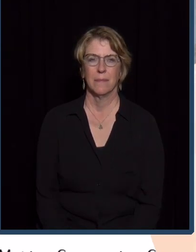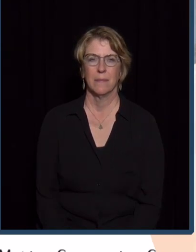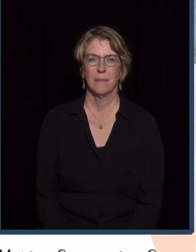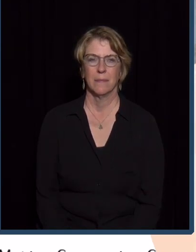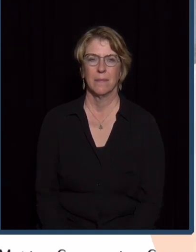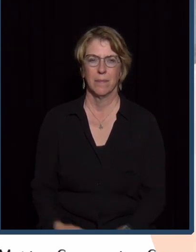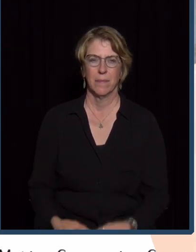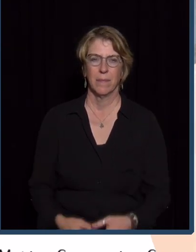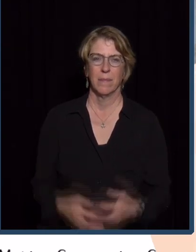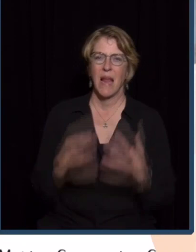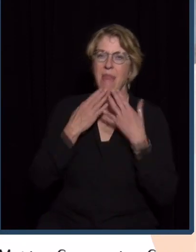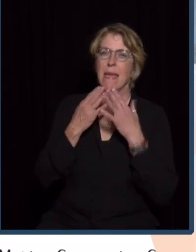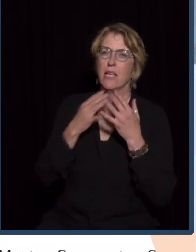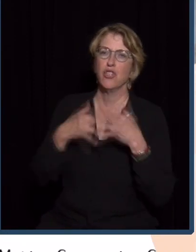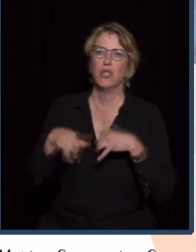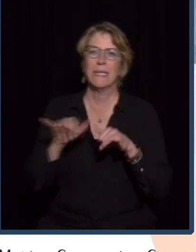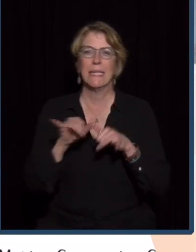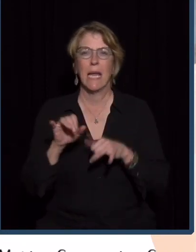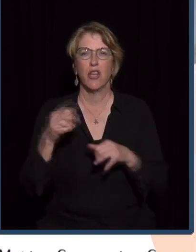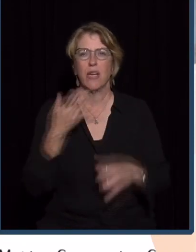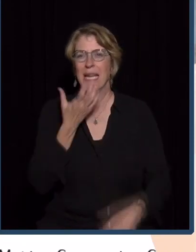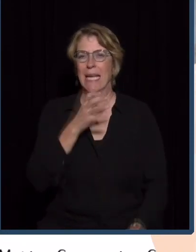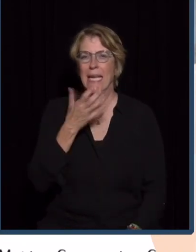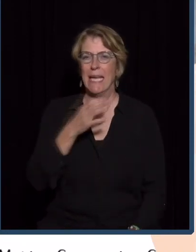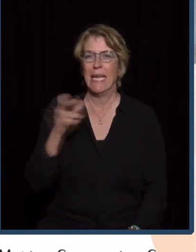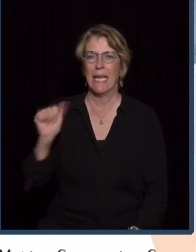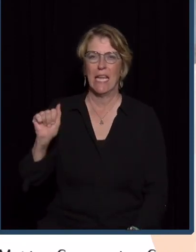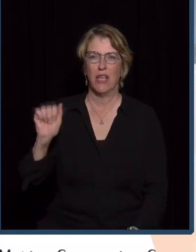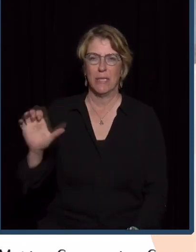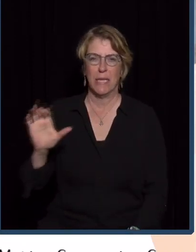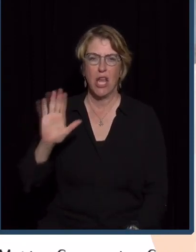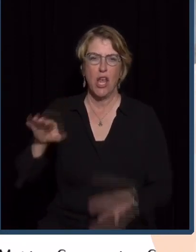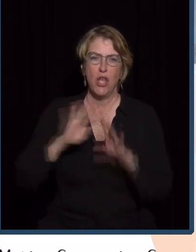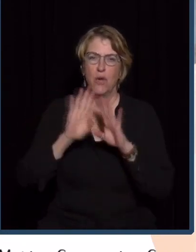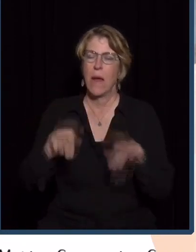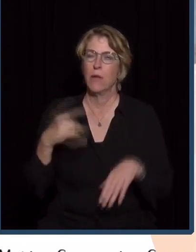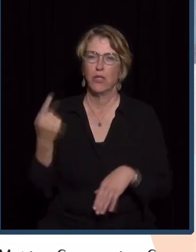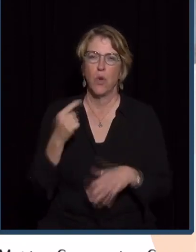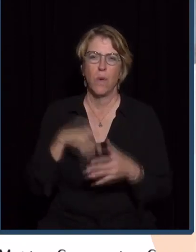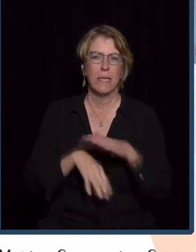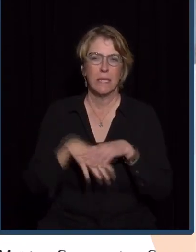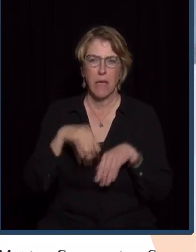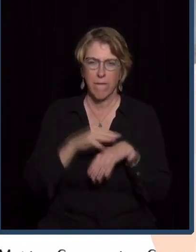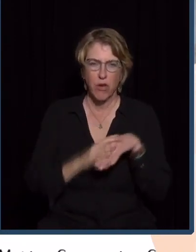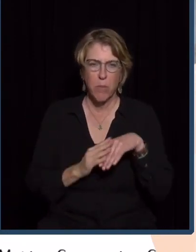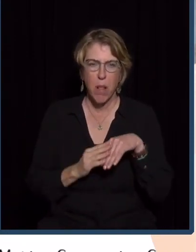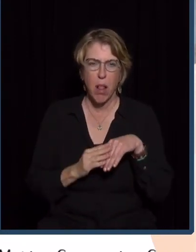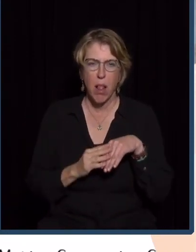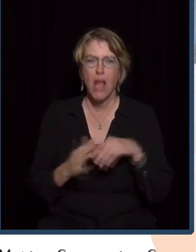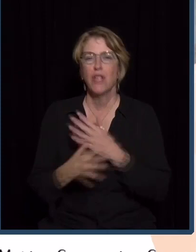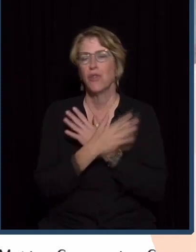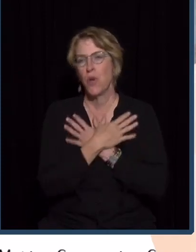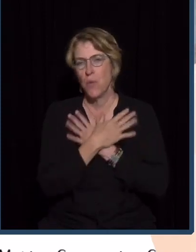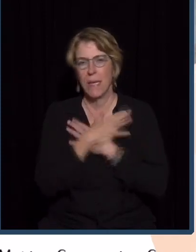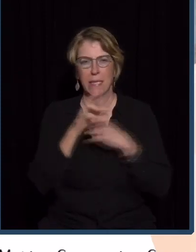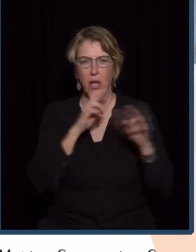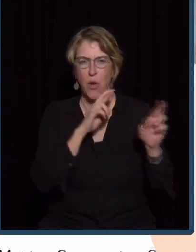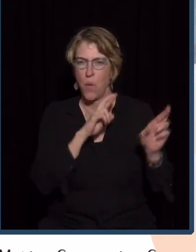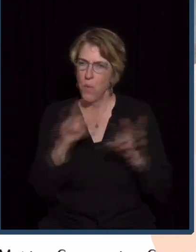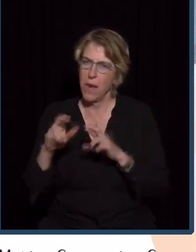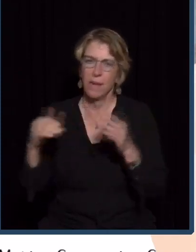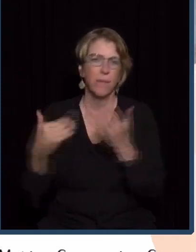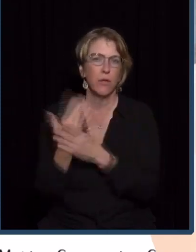Thanks to Standard Heating and Air Conditioning, your house is always comfortable, so you're rested and ready to take on the